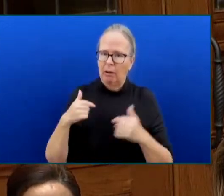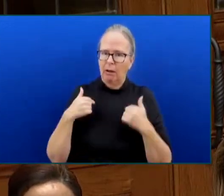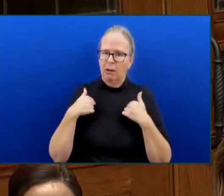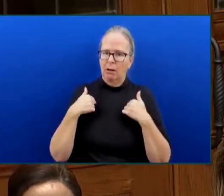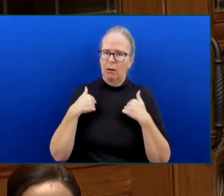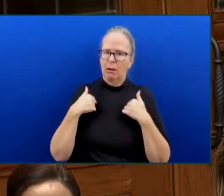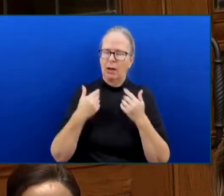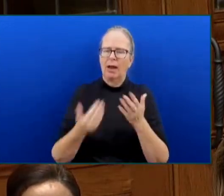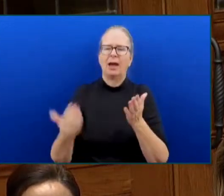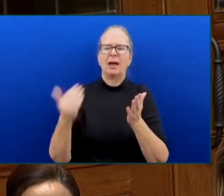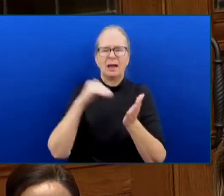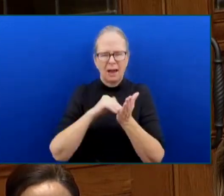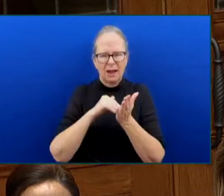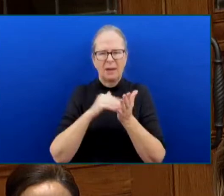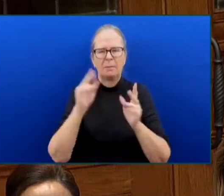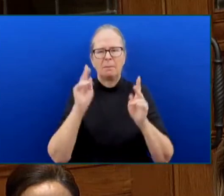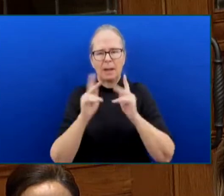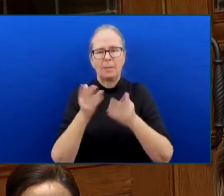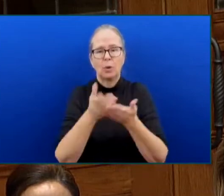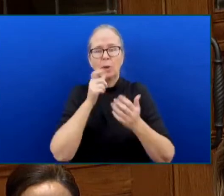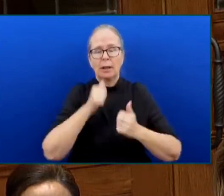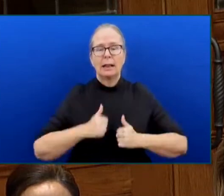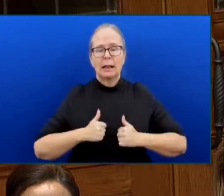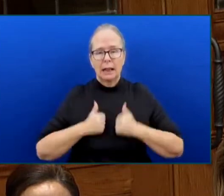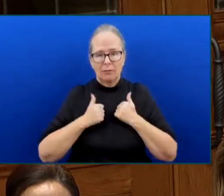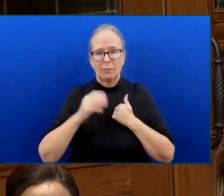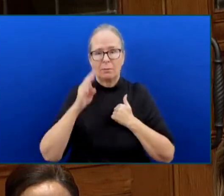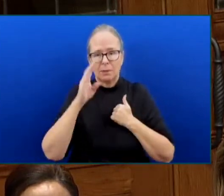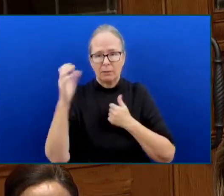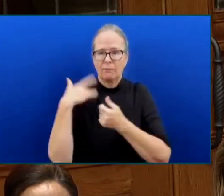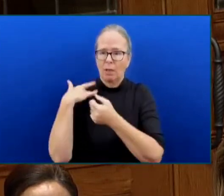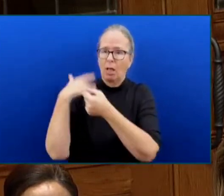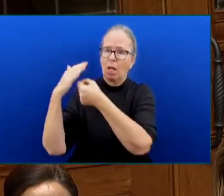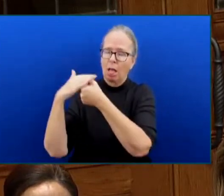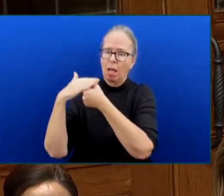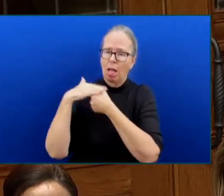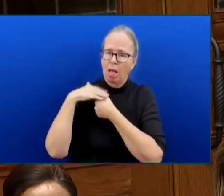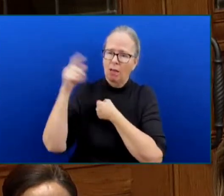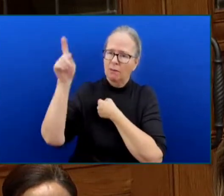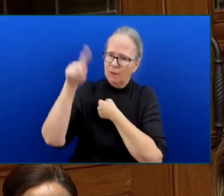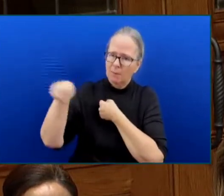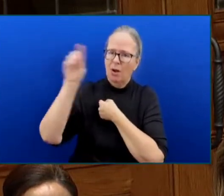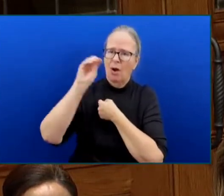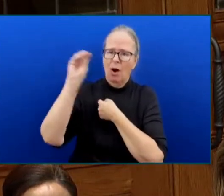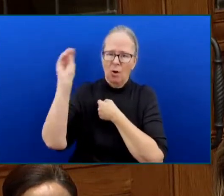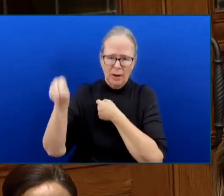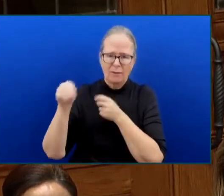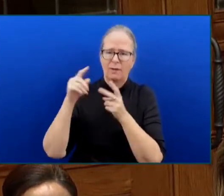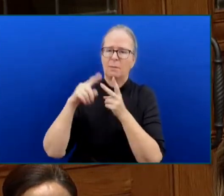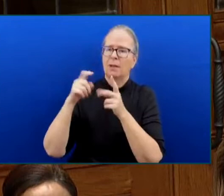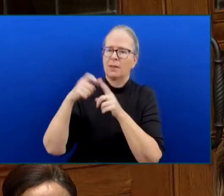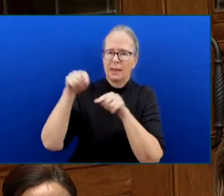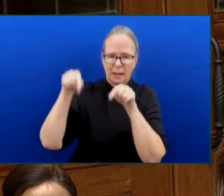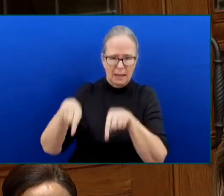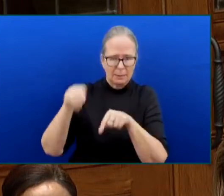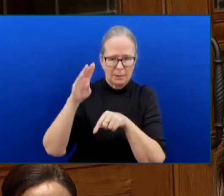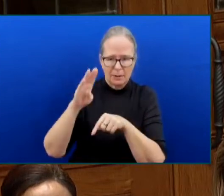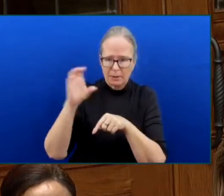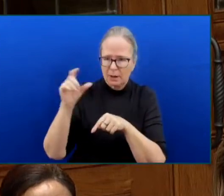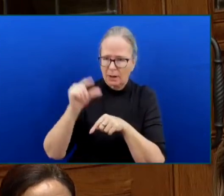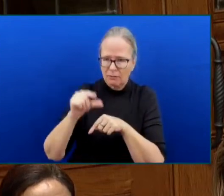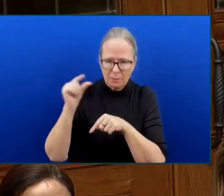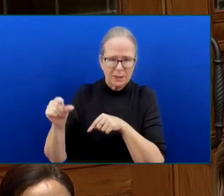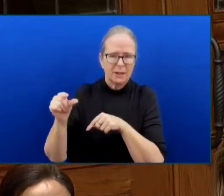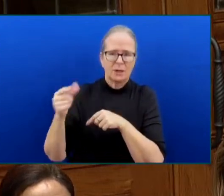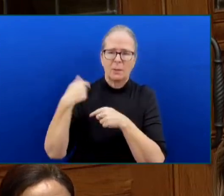stick from Ottawa and this government. Mr. Speaker, my question to the NDP Premier: why won't this Premier stand